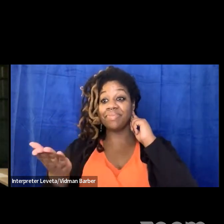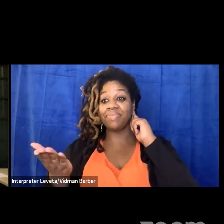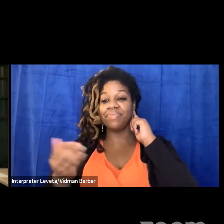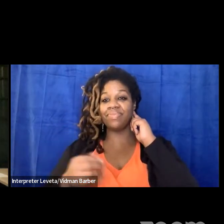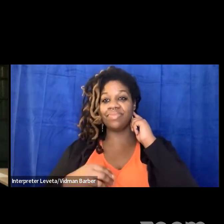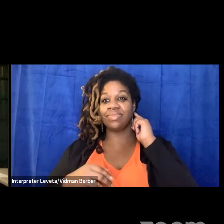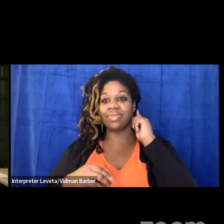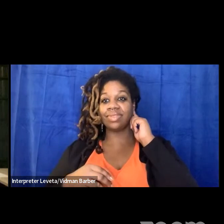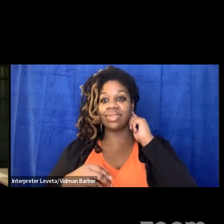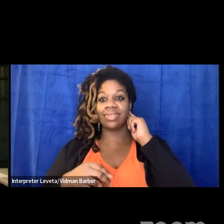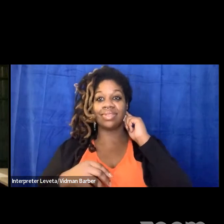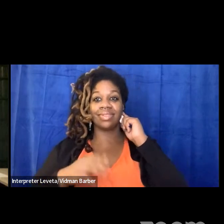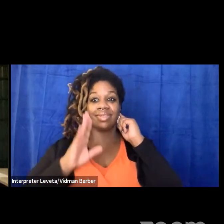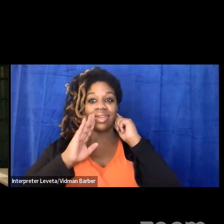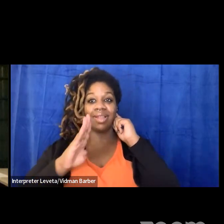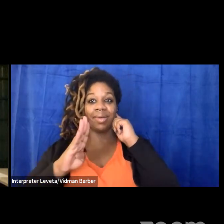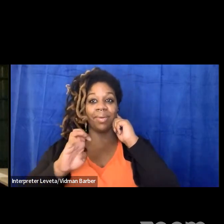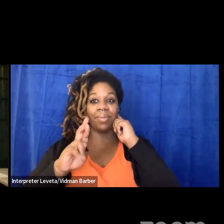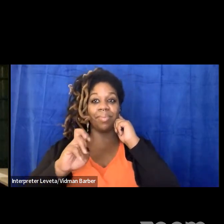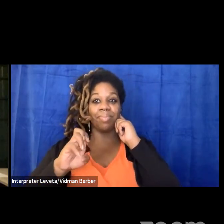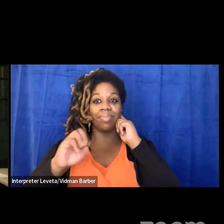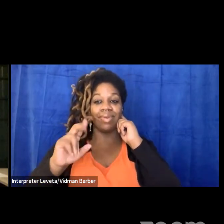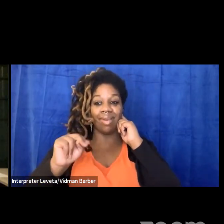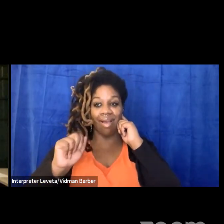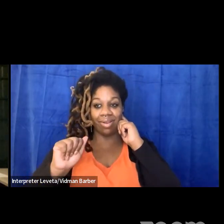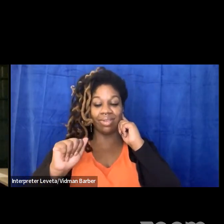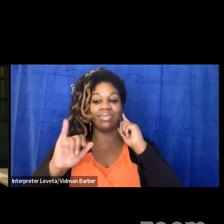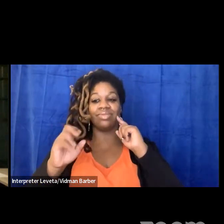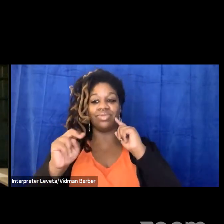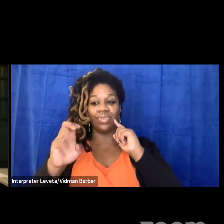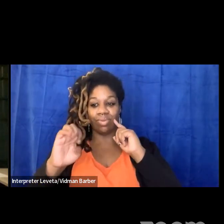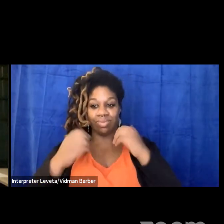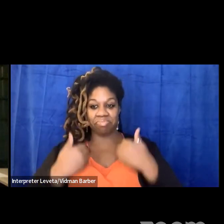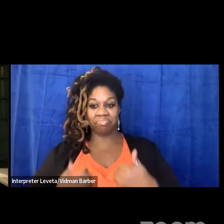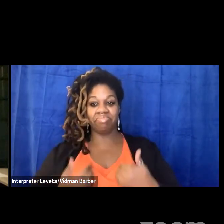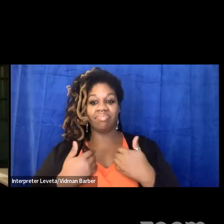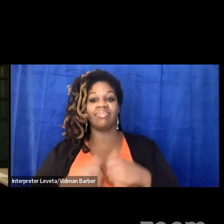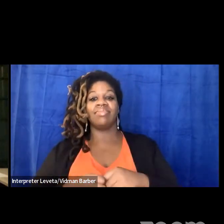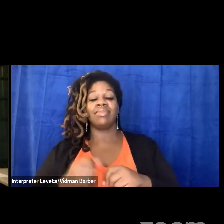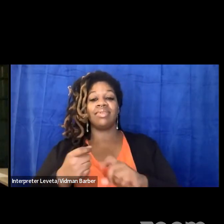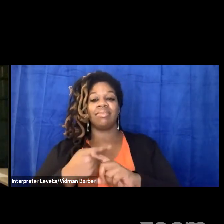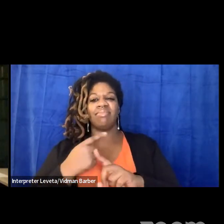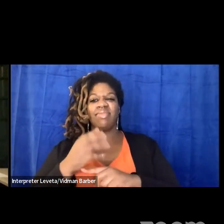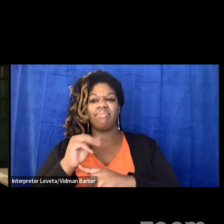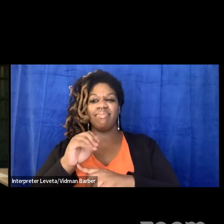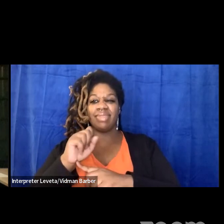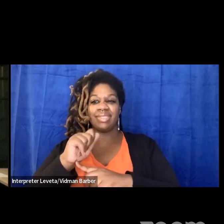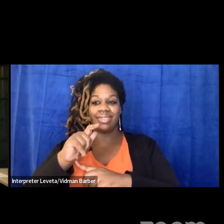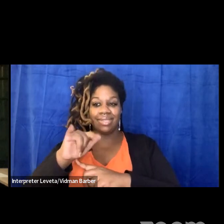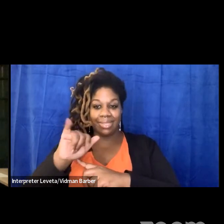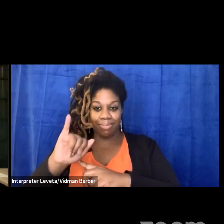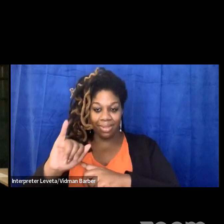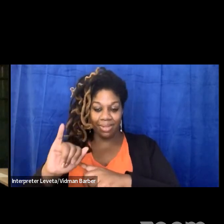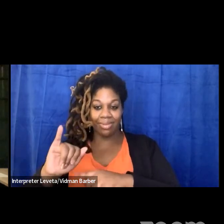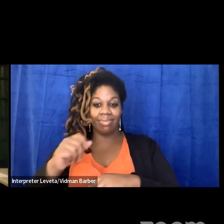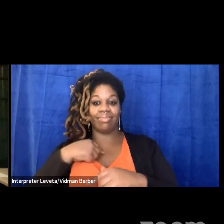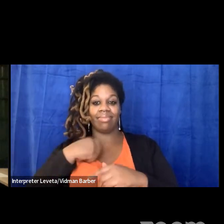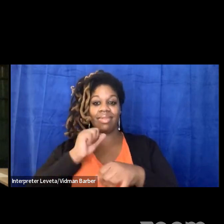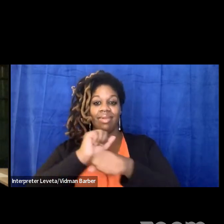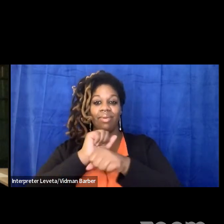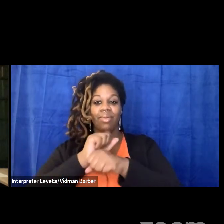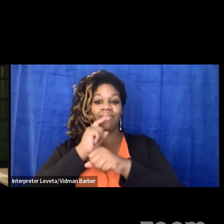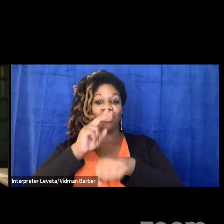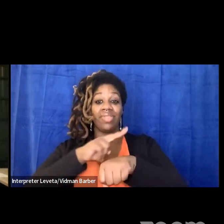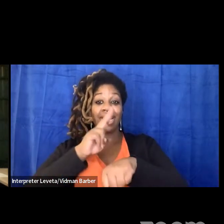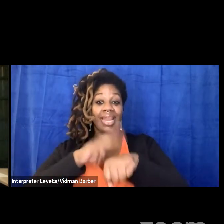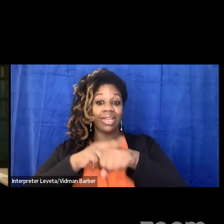Hi, my name is Brianna Jones. I am from Gulf, Mississippi. I work for the Nature Conservancy in the Oceans Program as